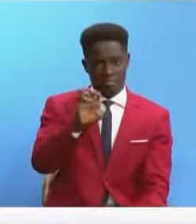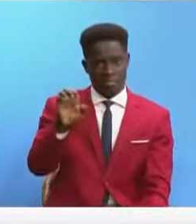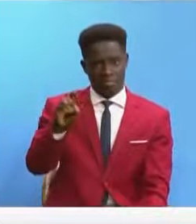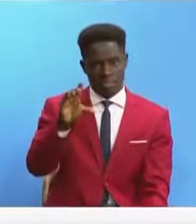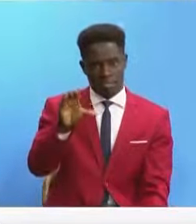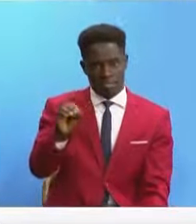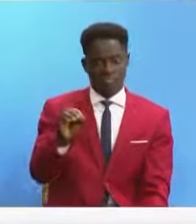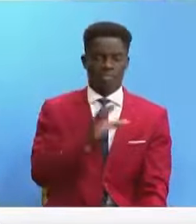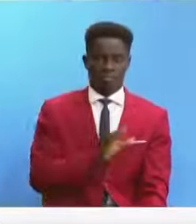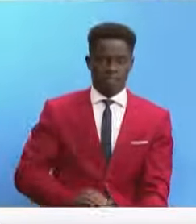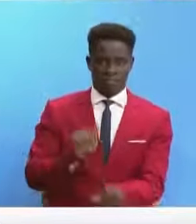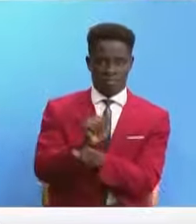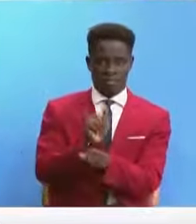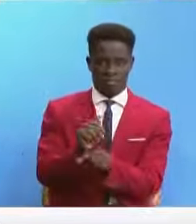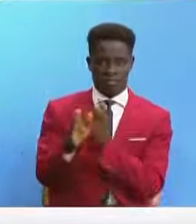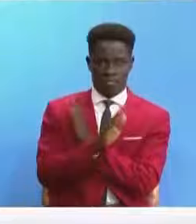need to